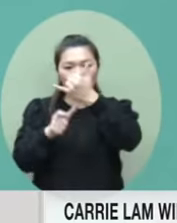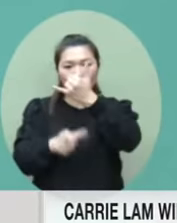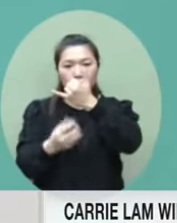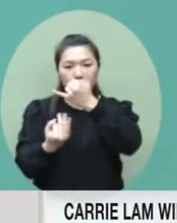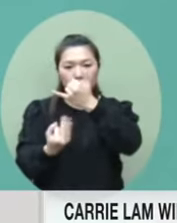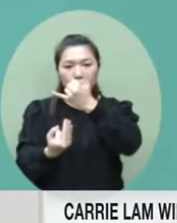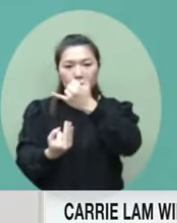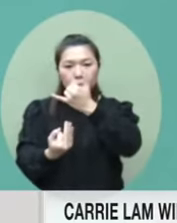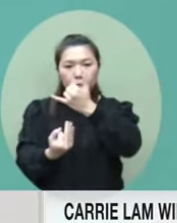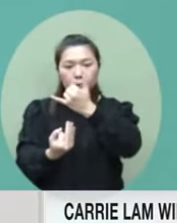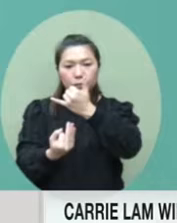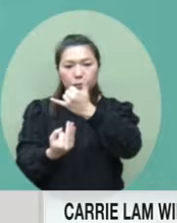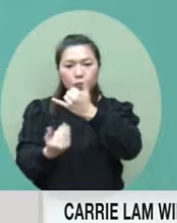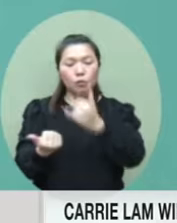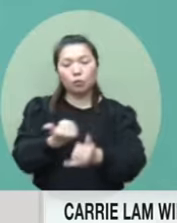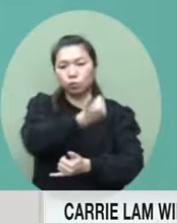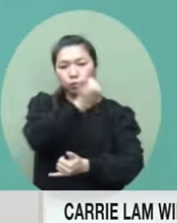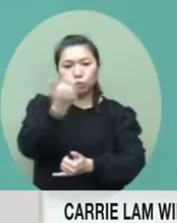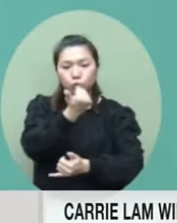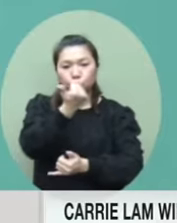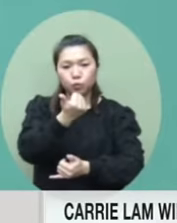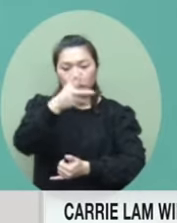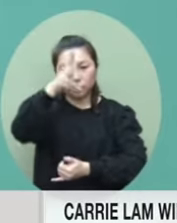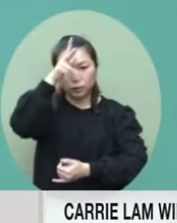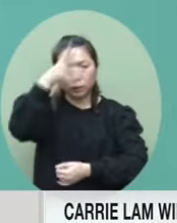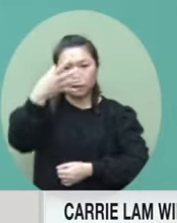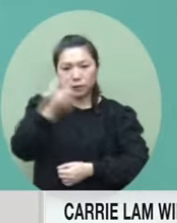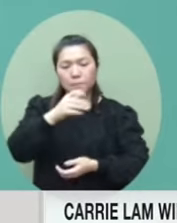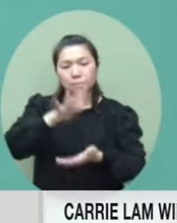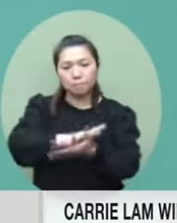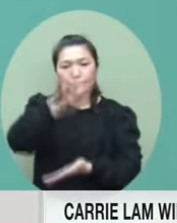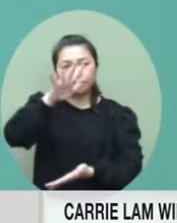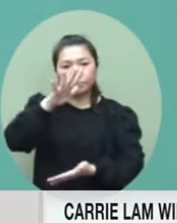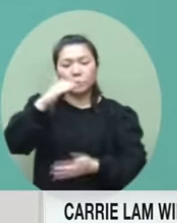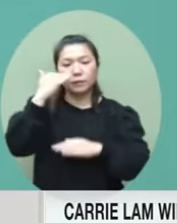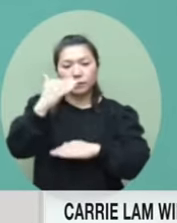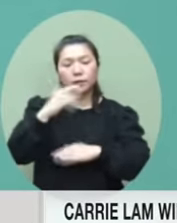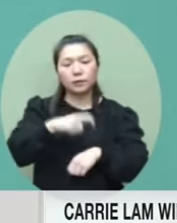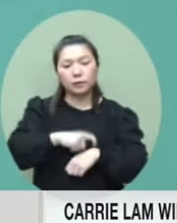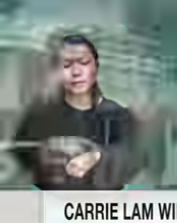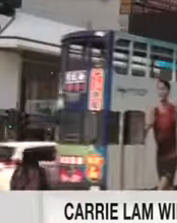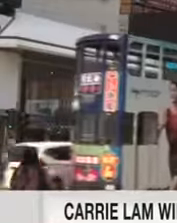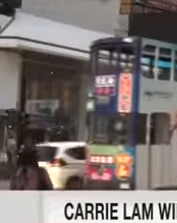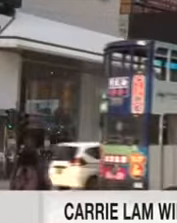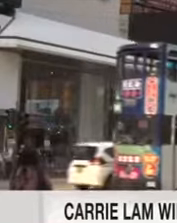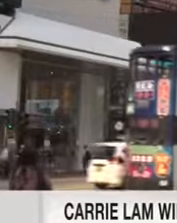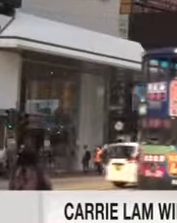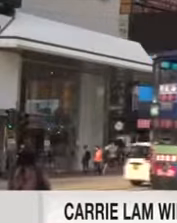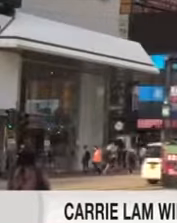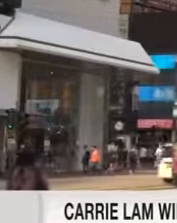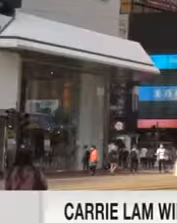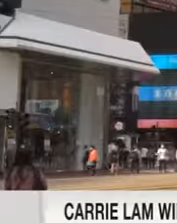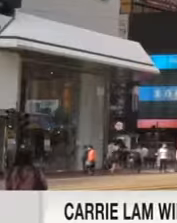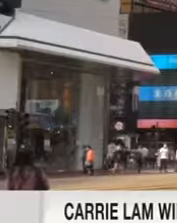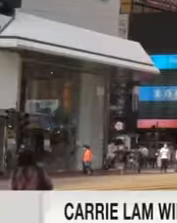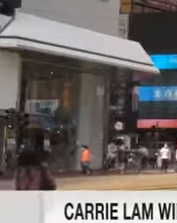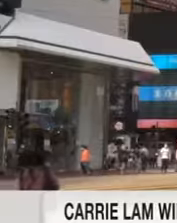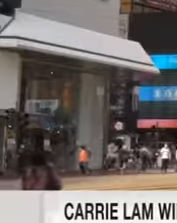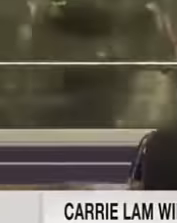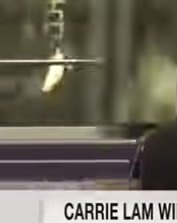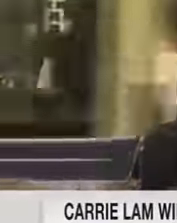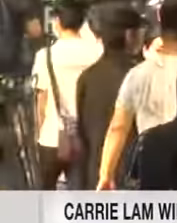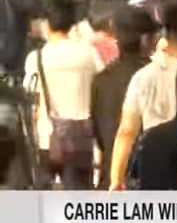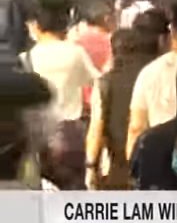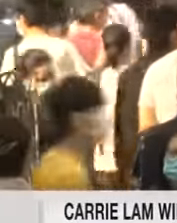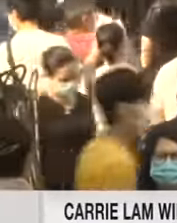Her announcement comes a month before an election to choose Hong Kong's next chief executive. The nomination period ends on